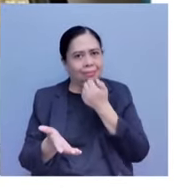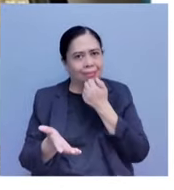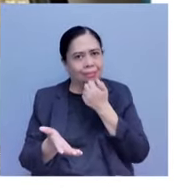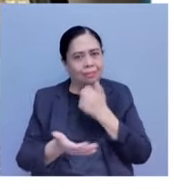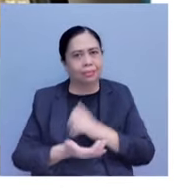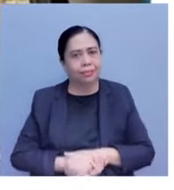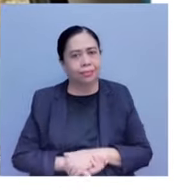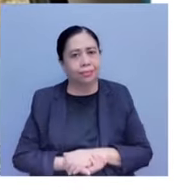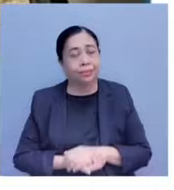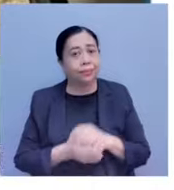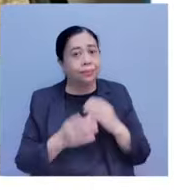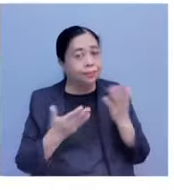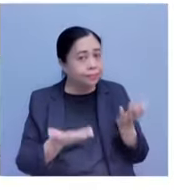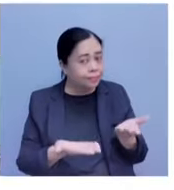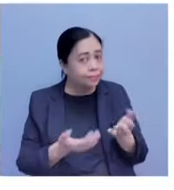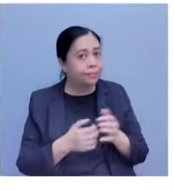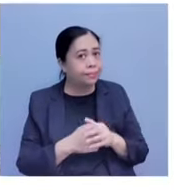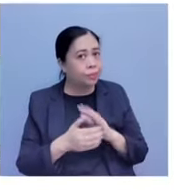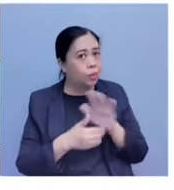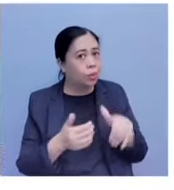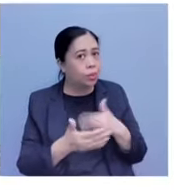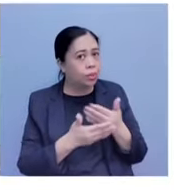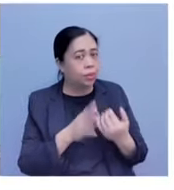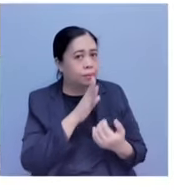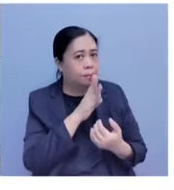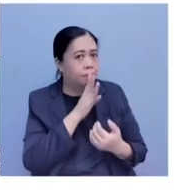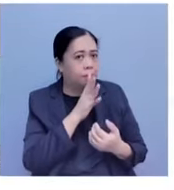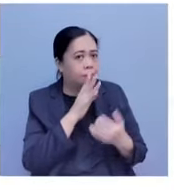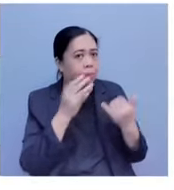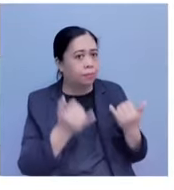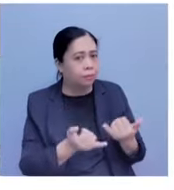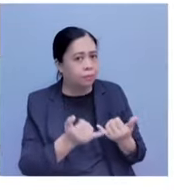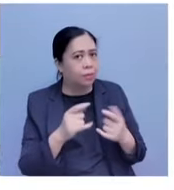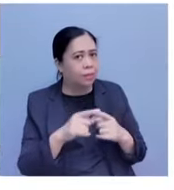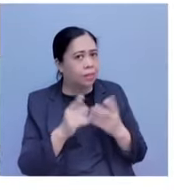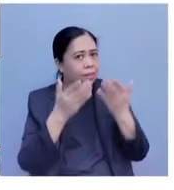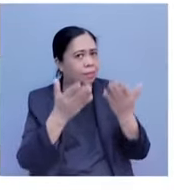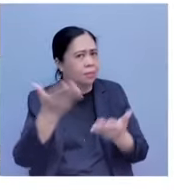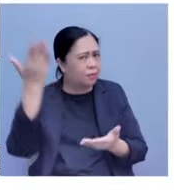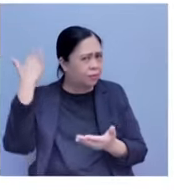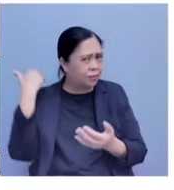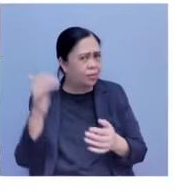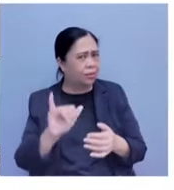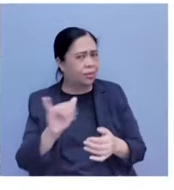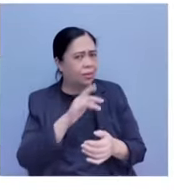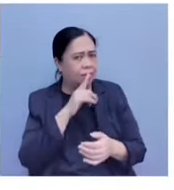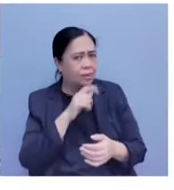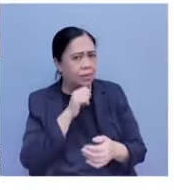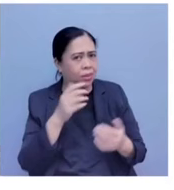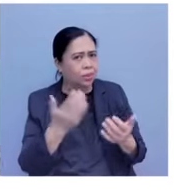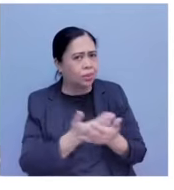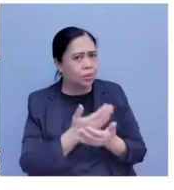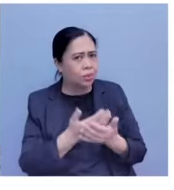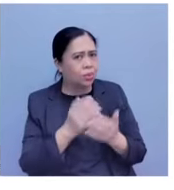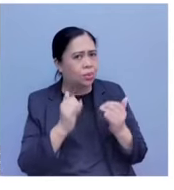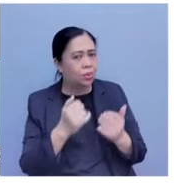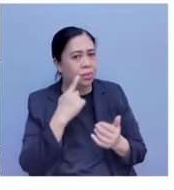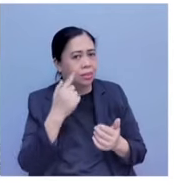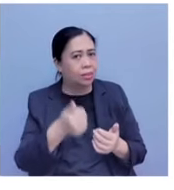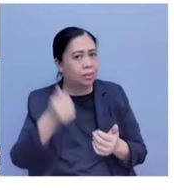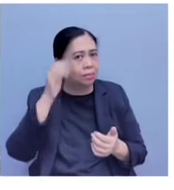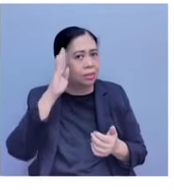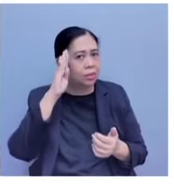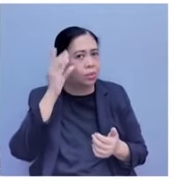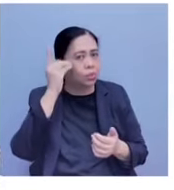Here's the thing, Attorney Colmenares, all the things that you've raised just now were raised even before. This is nothing new. In fact, Secretary Benjamin